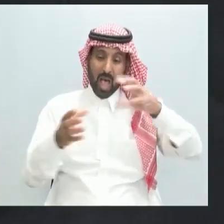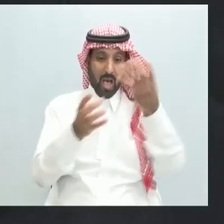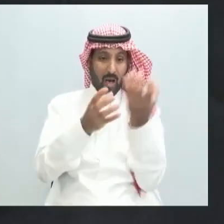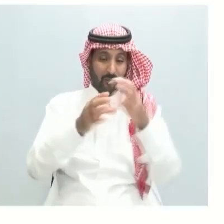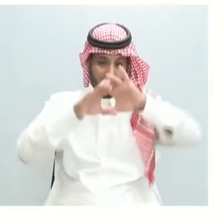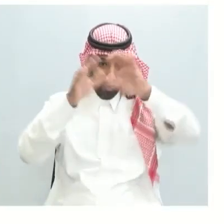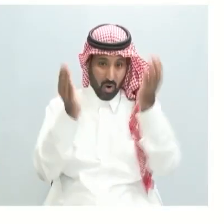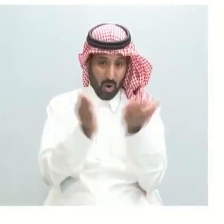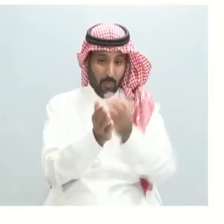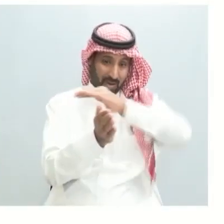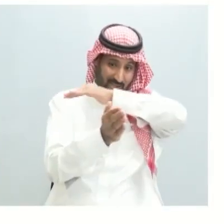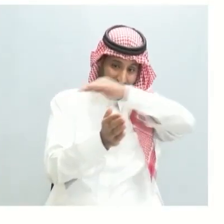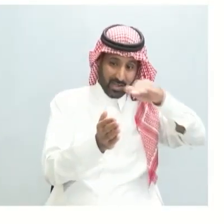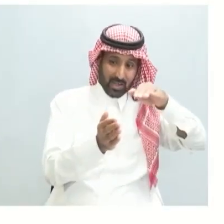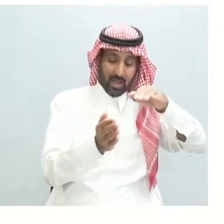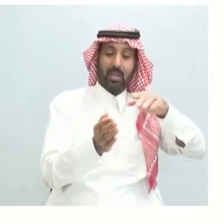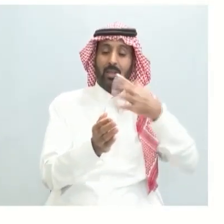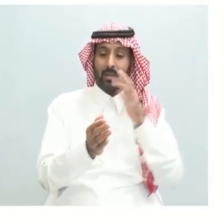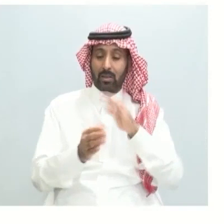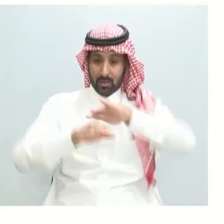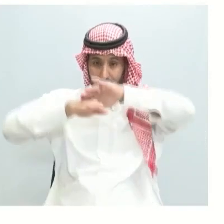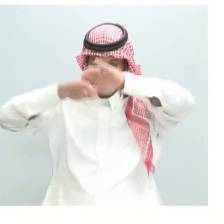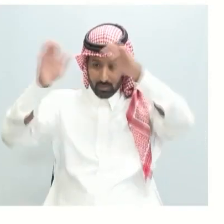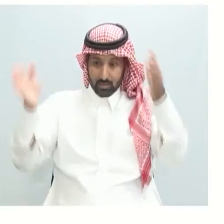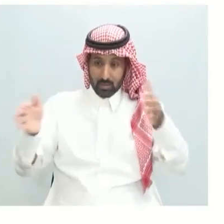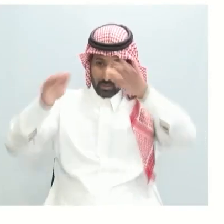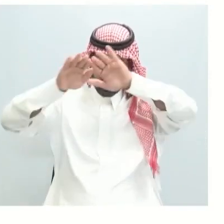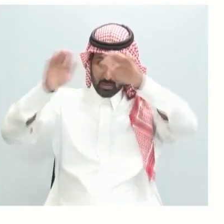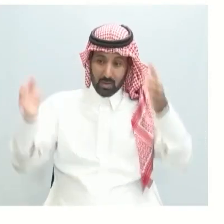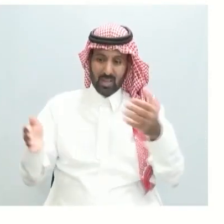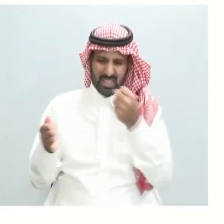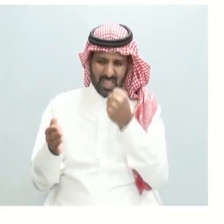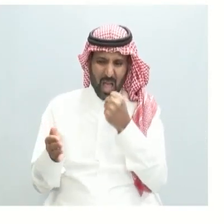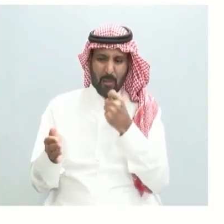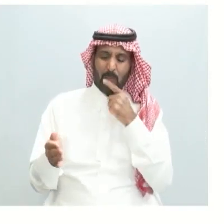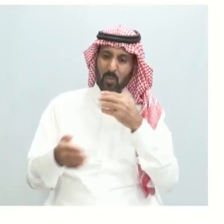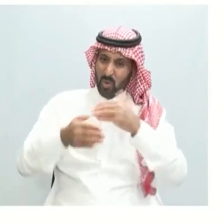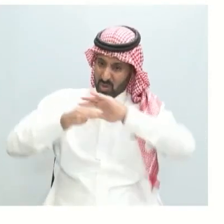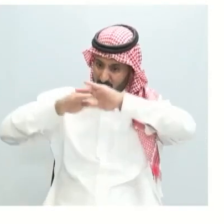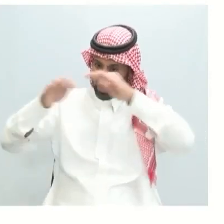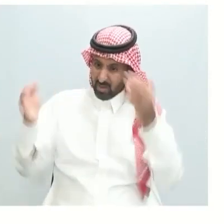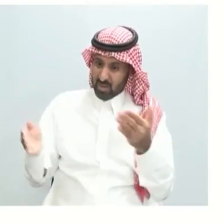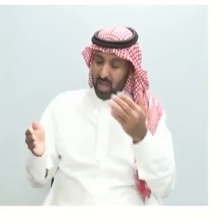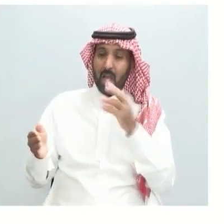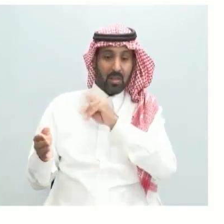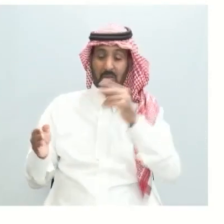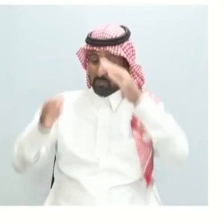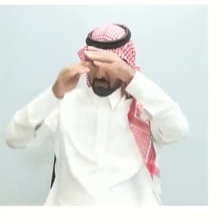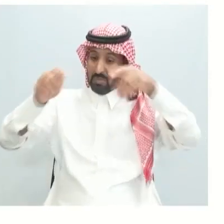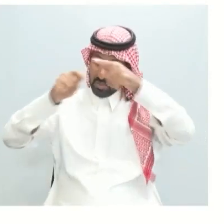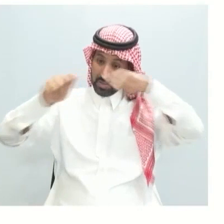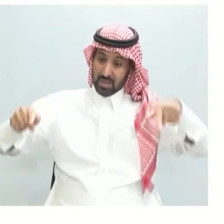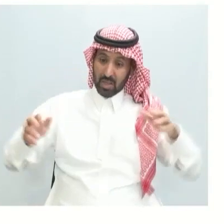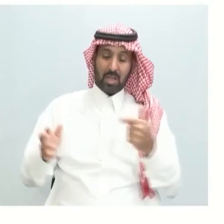dome, dome-shaped. The ease of instruction. It's hard to build. It's not as easy to build as a Bedouin tent or an African